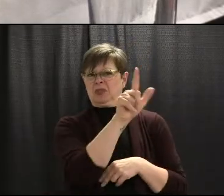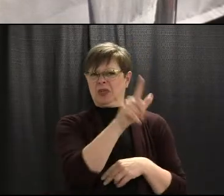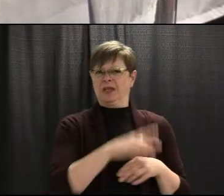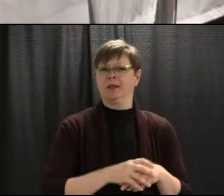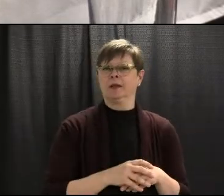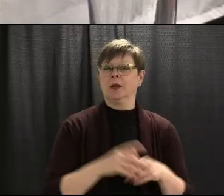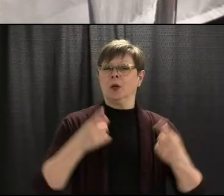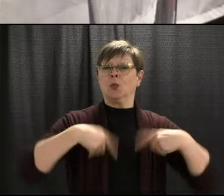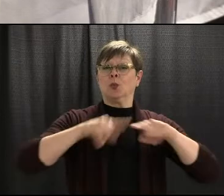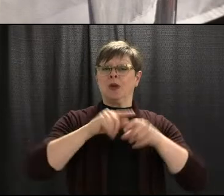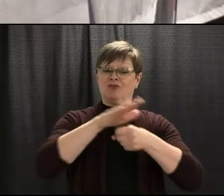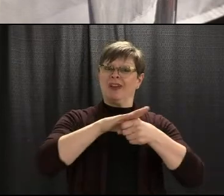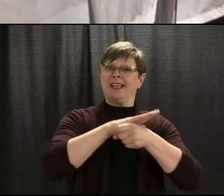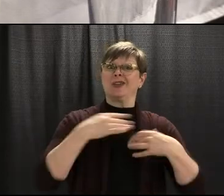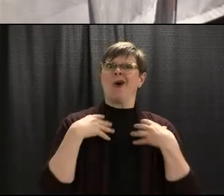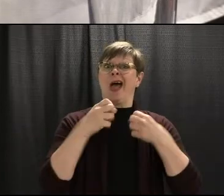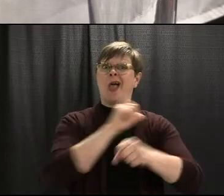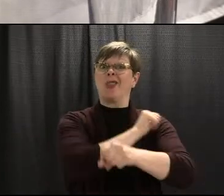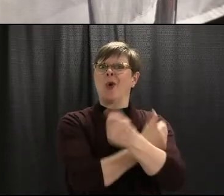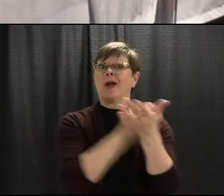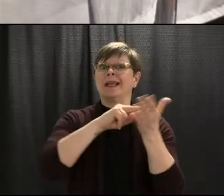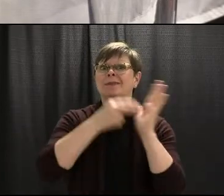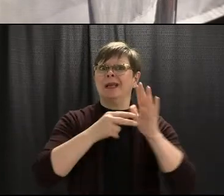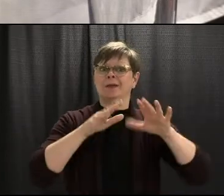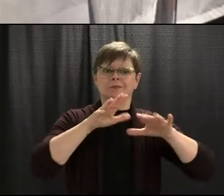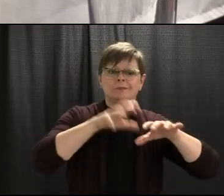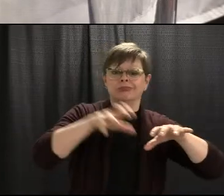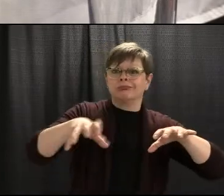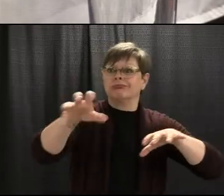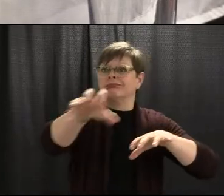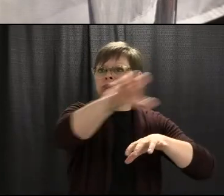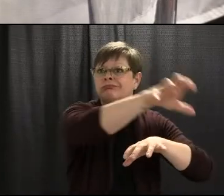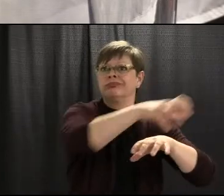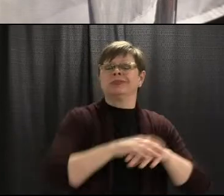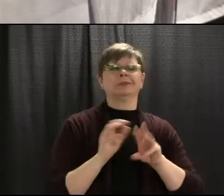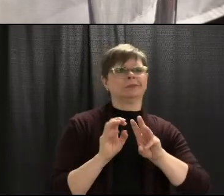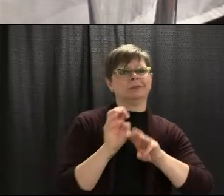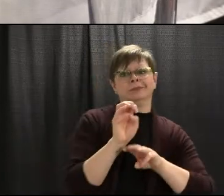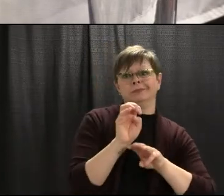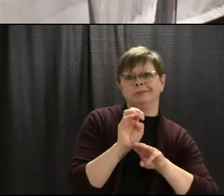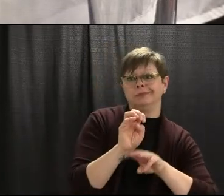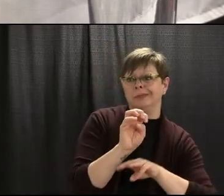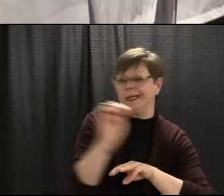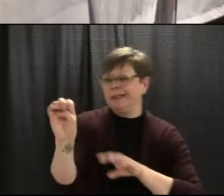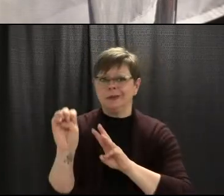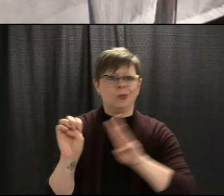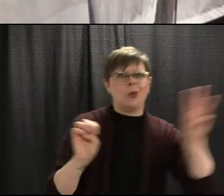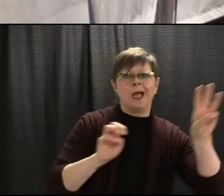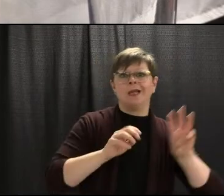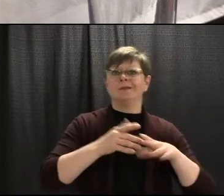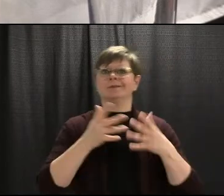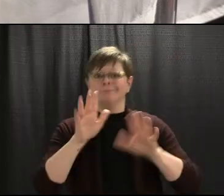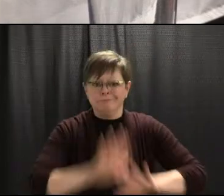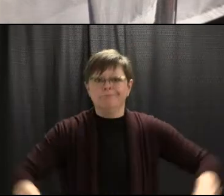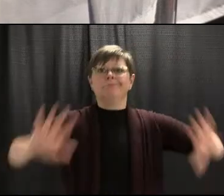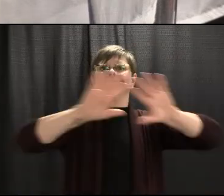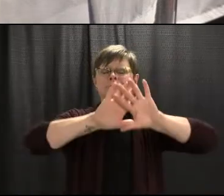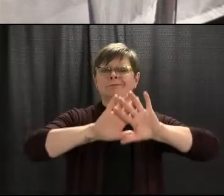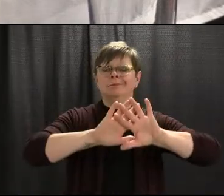regional health authorities into one provincial health authority that will be responsible for implementing the